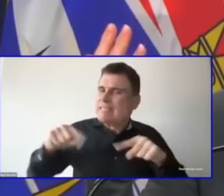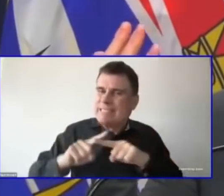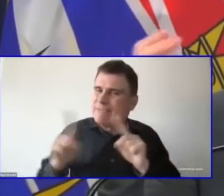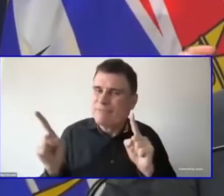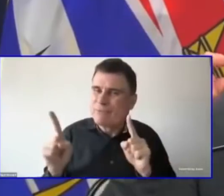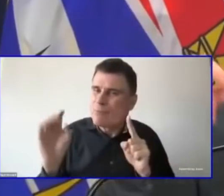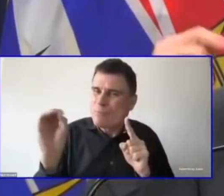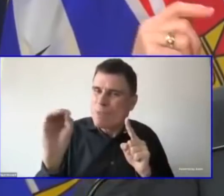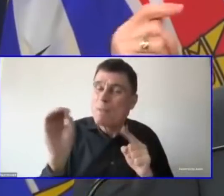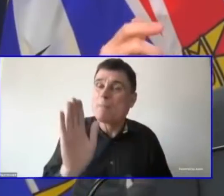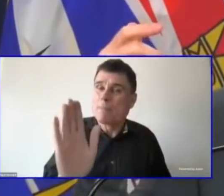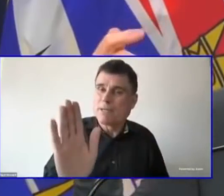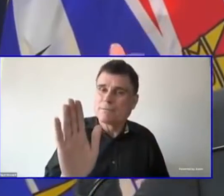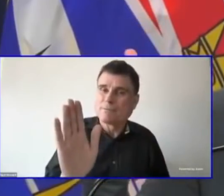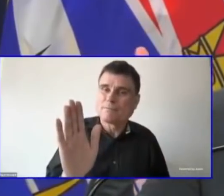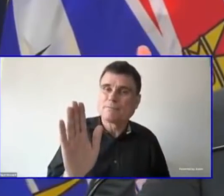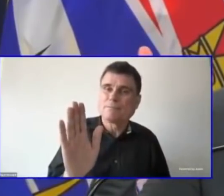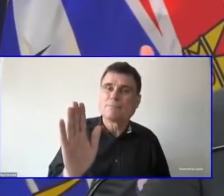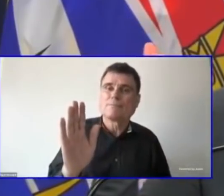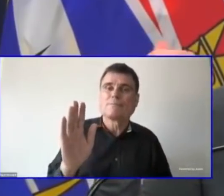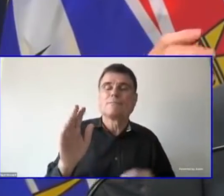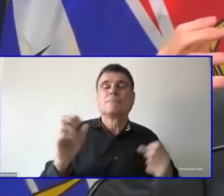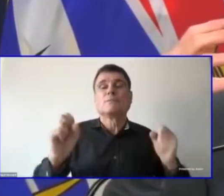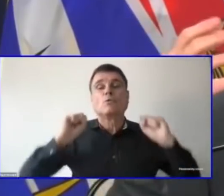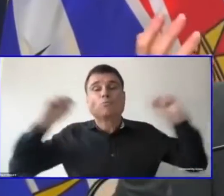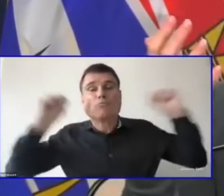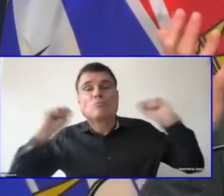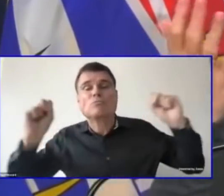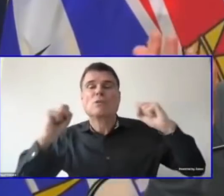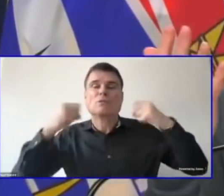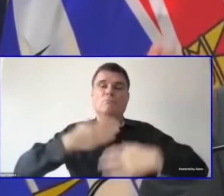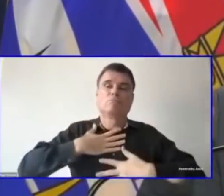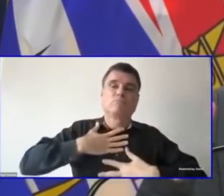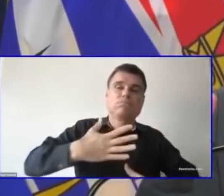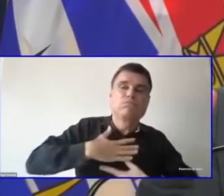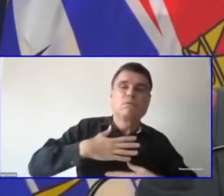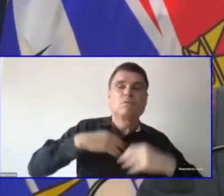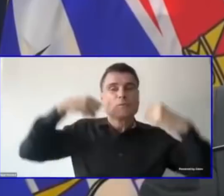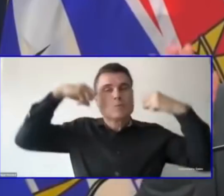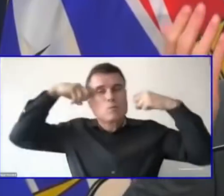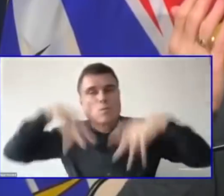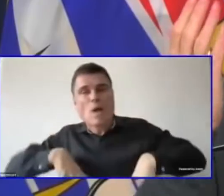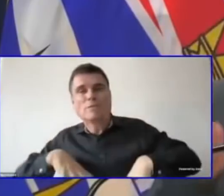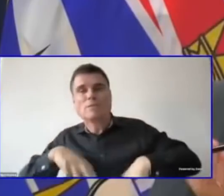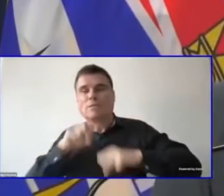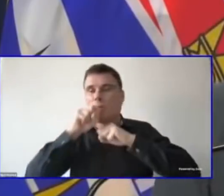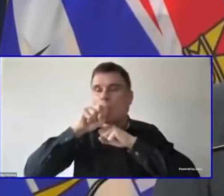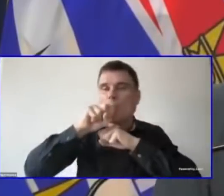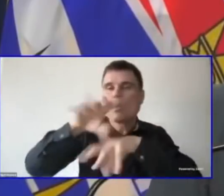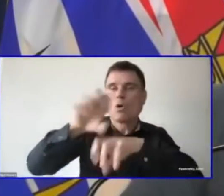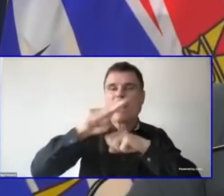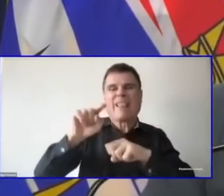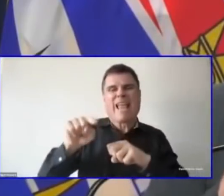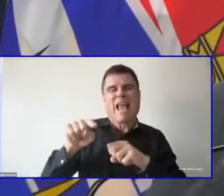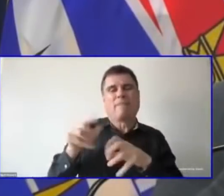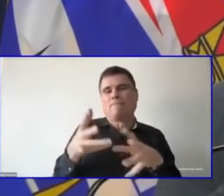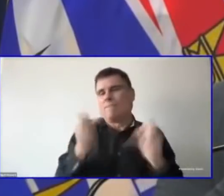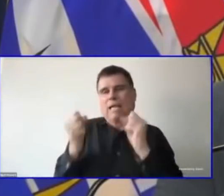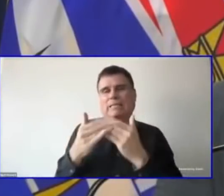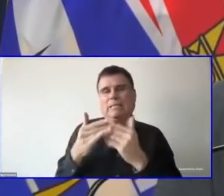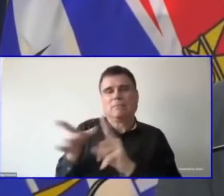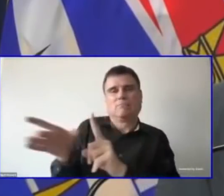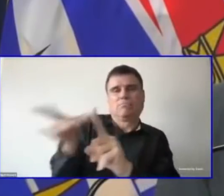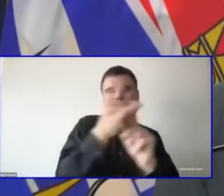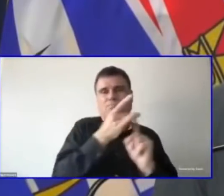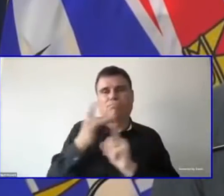more important with the higher transmission variants like Omicron. So that's why it's so important right now